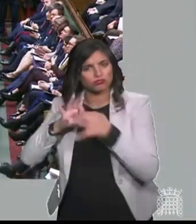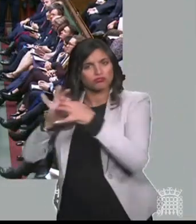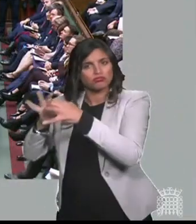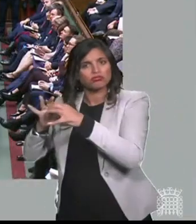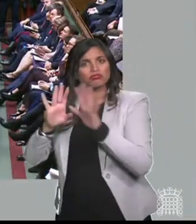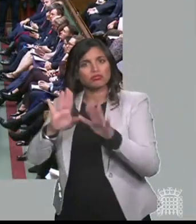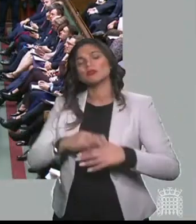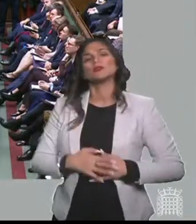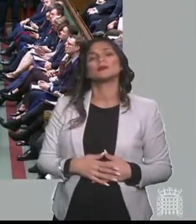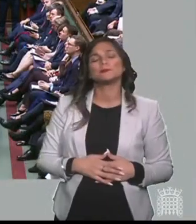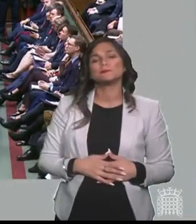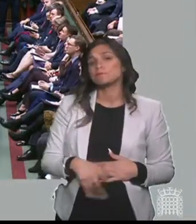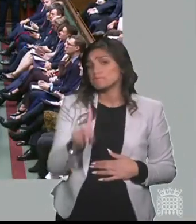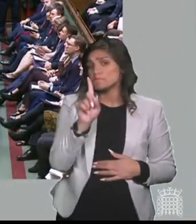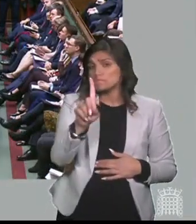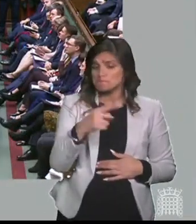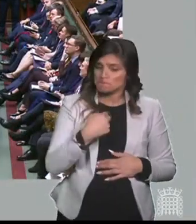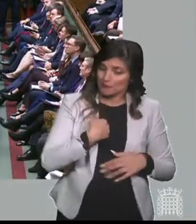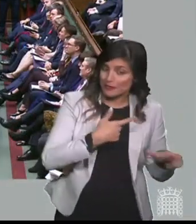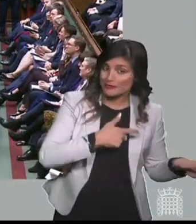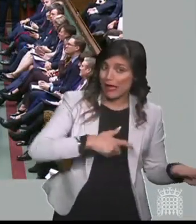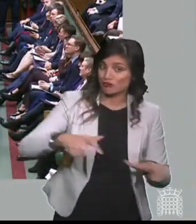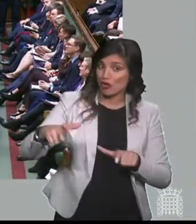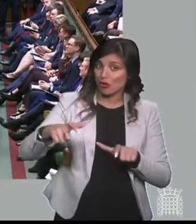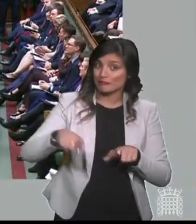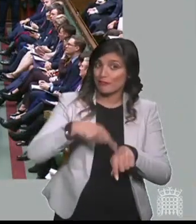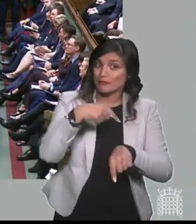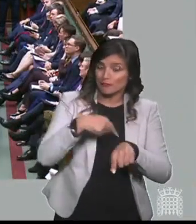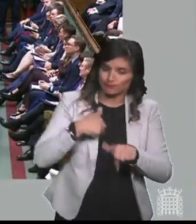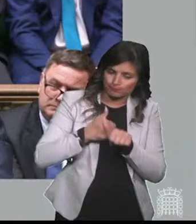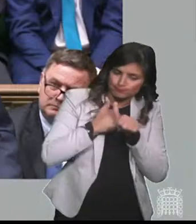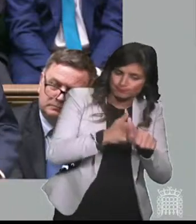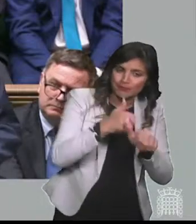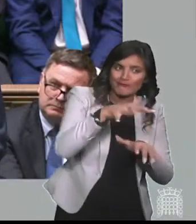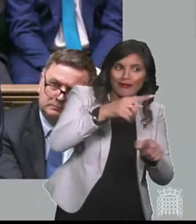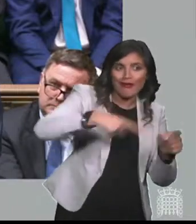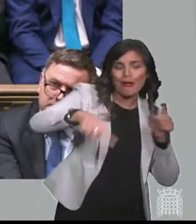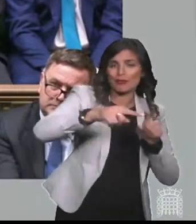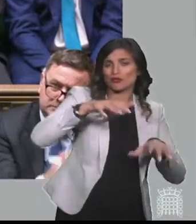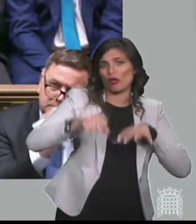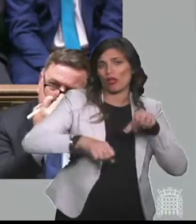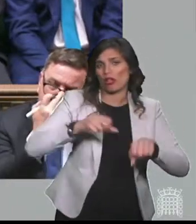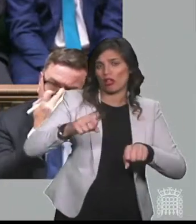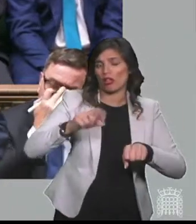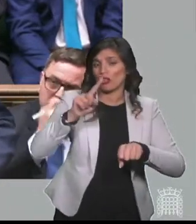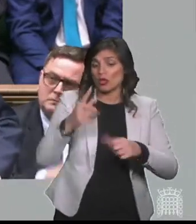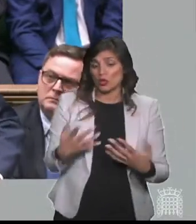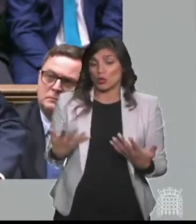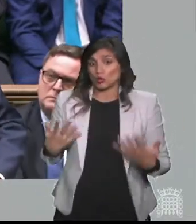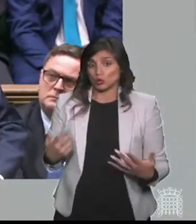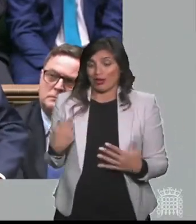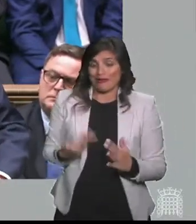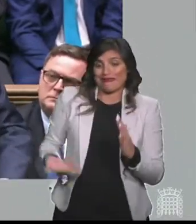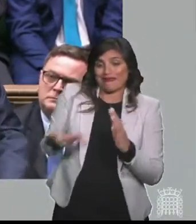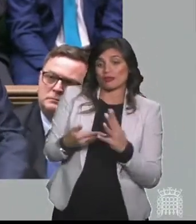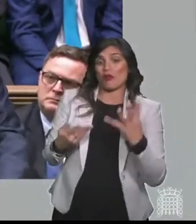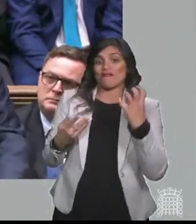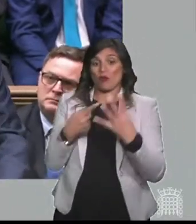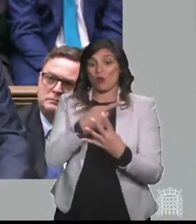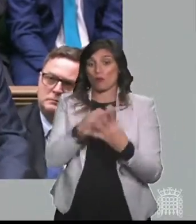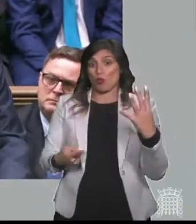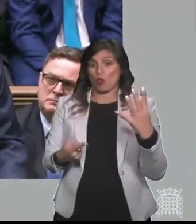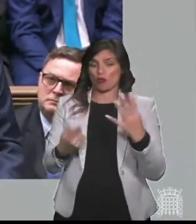we will continue to support families in difficulty. And today I add 4 further measures to help with the cost of